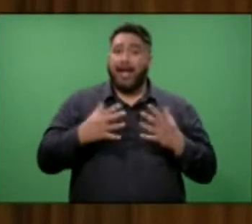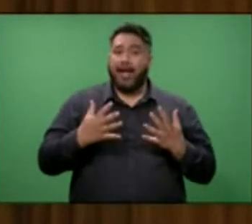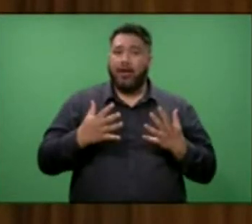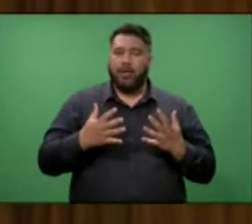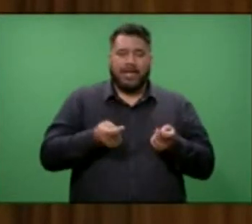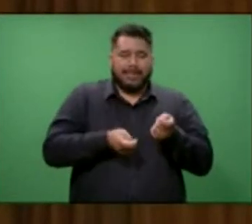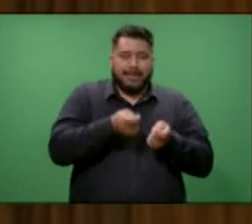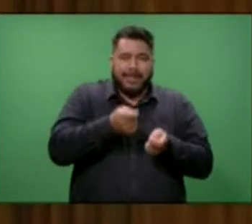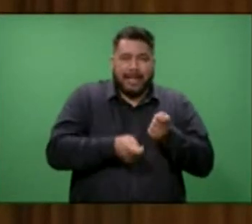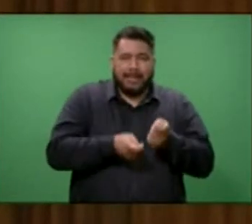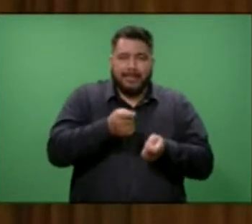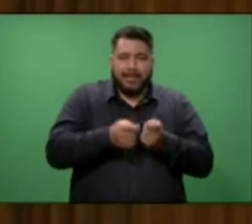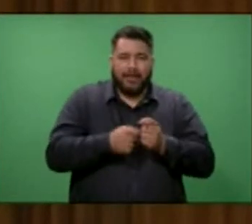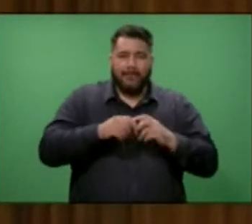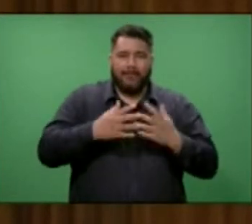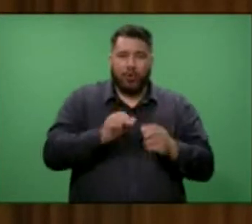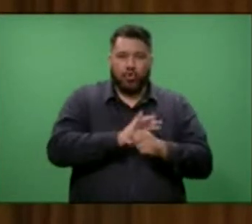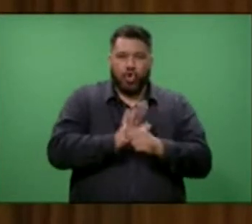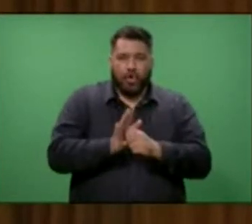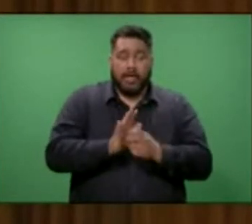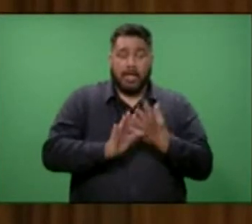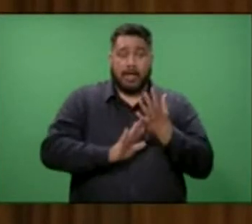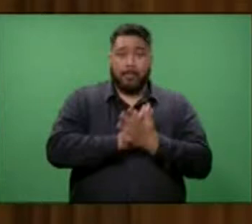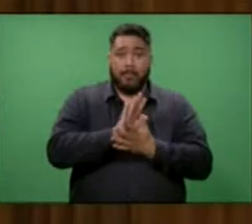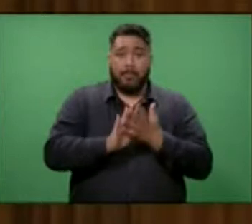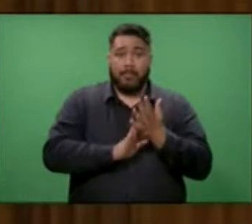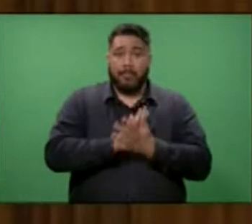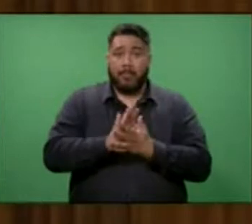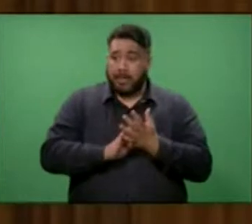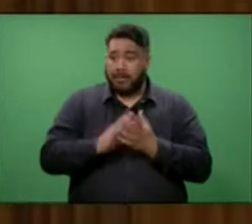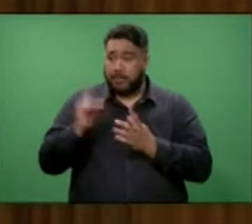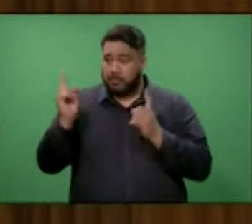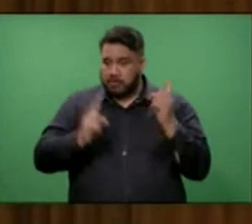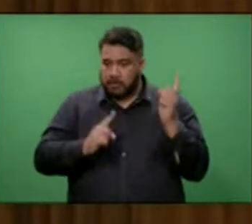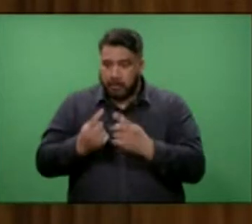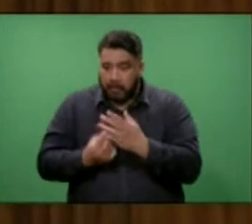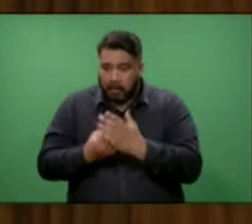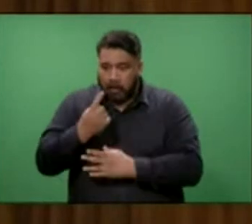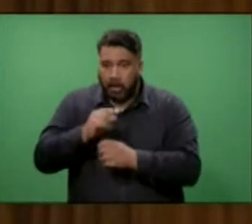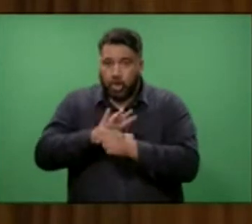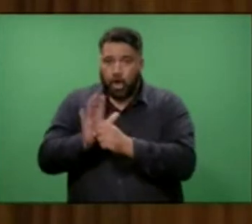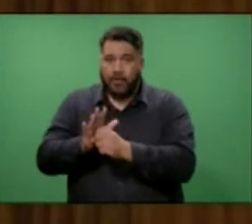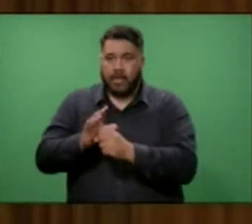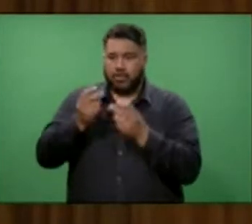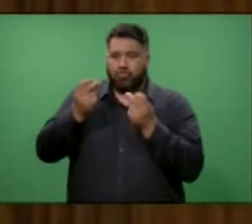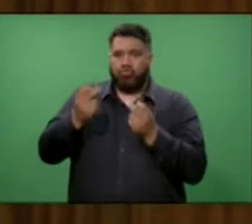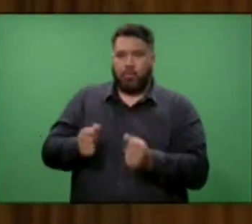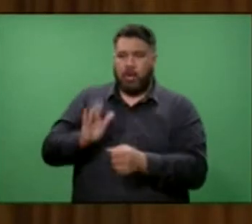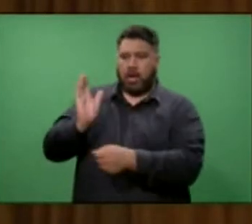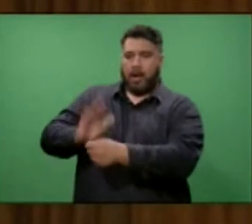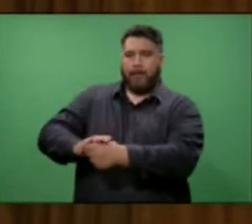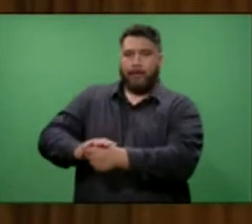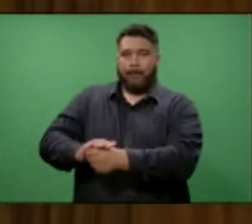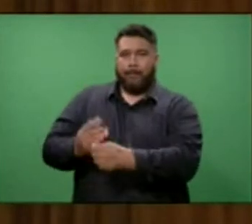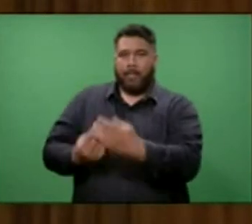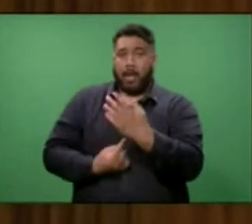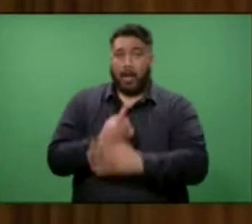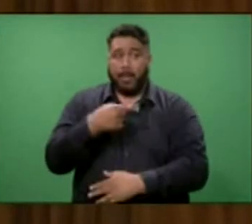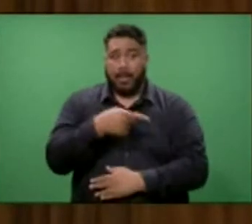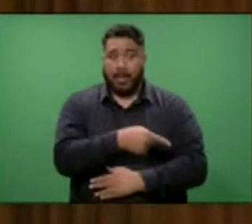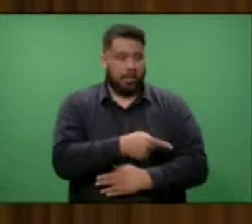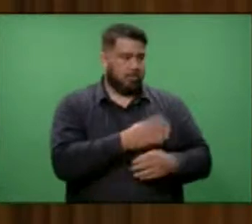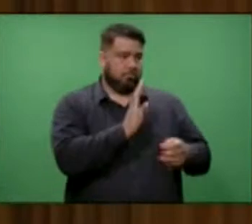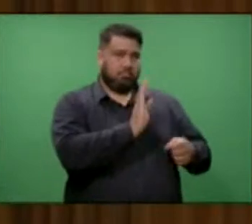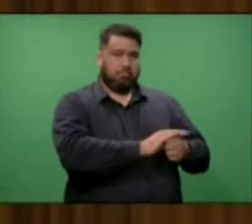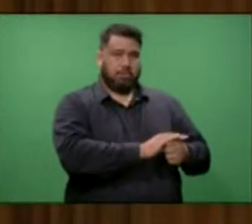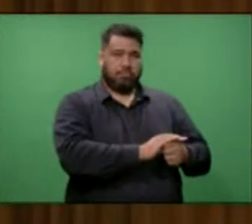in the event of cases entering the community, it can quickly circle the virus and stamp it out. This